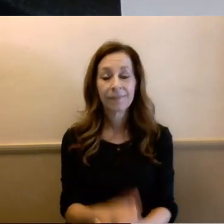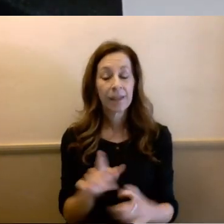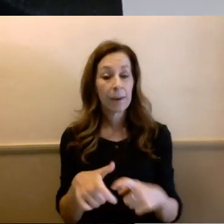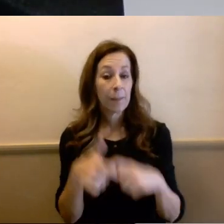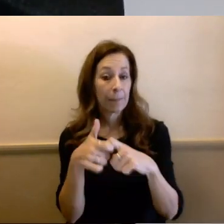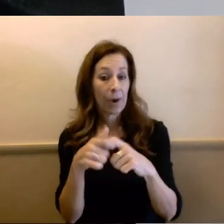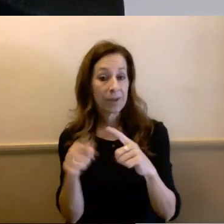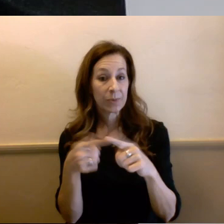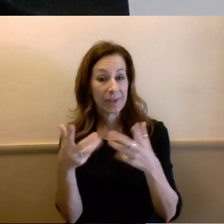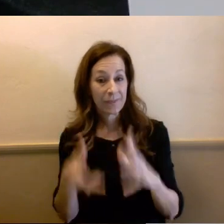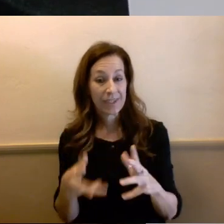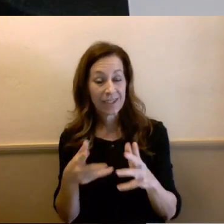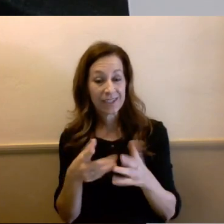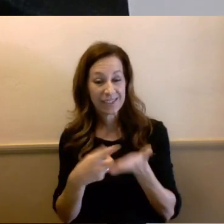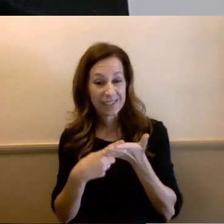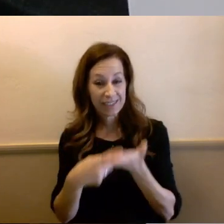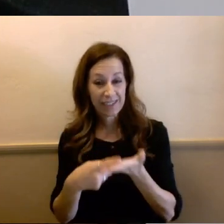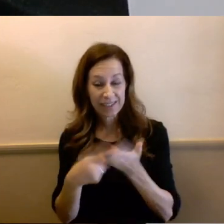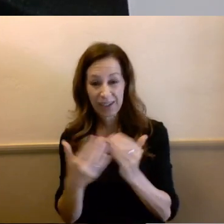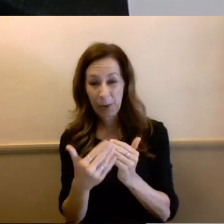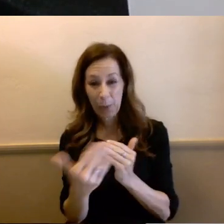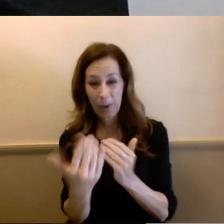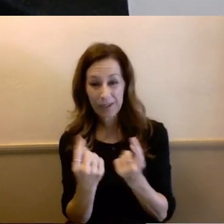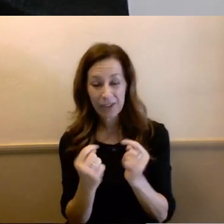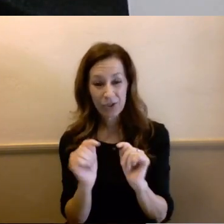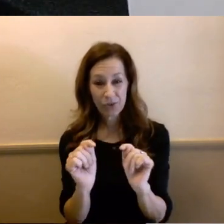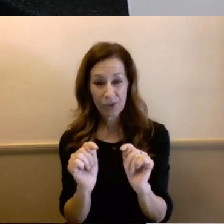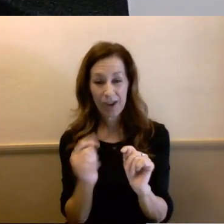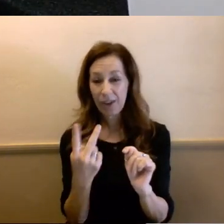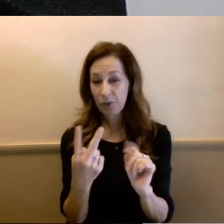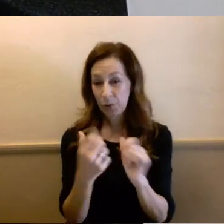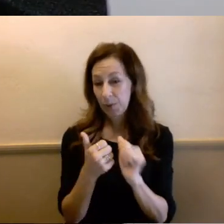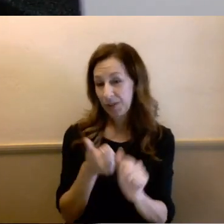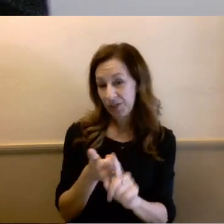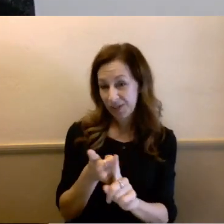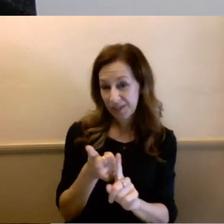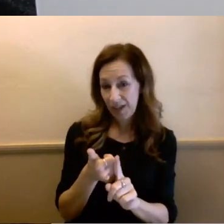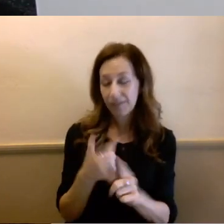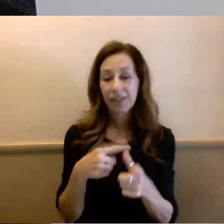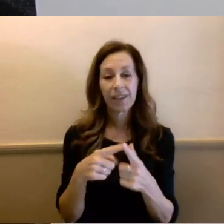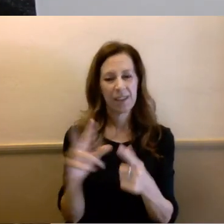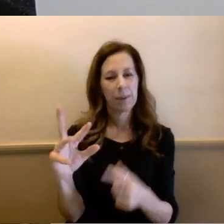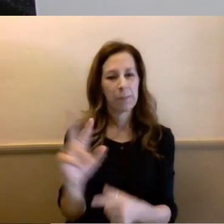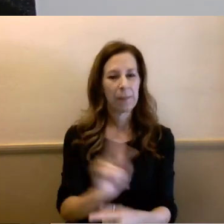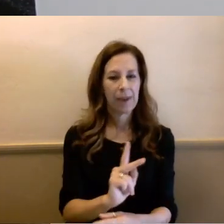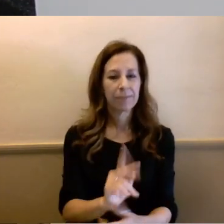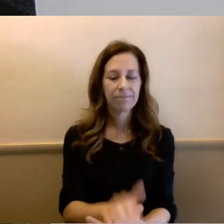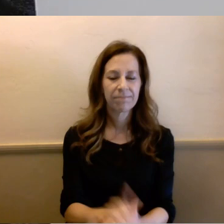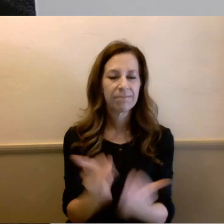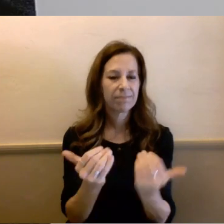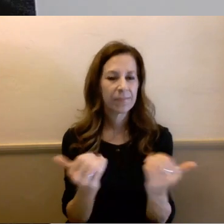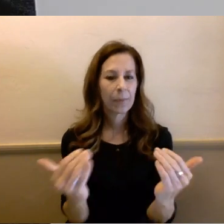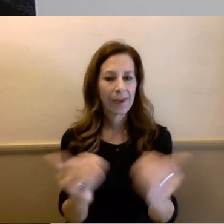Press pause when I'm done talking and go ahead and try these two on your own and then come back. Go ahead.